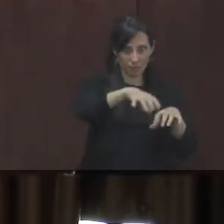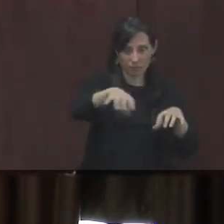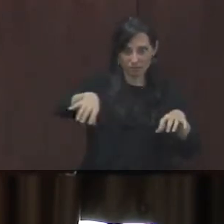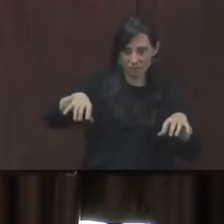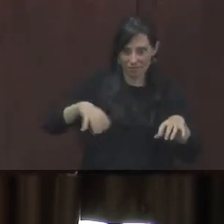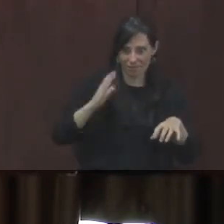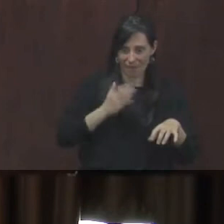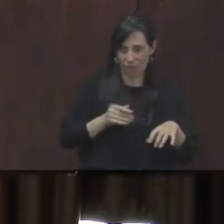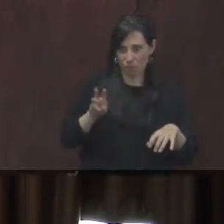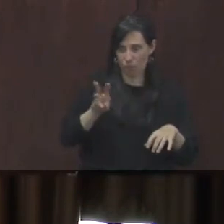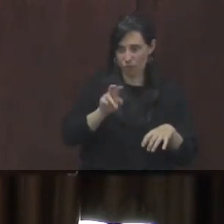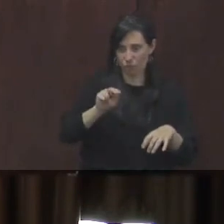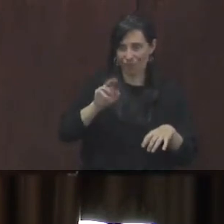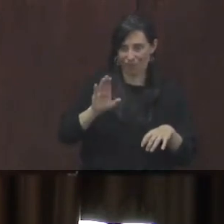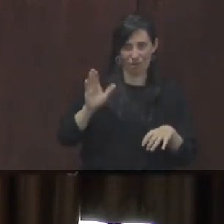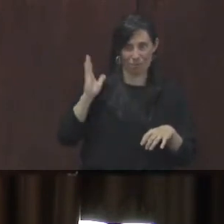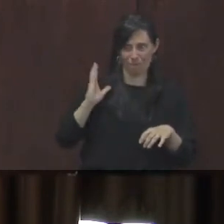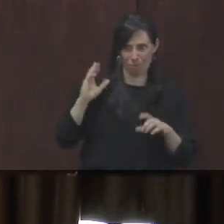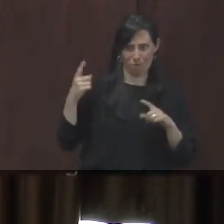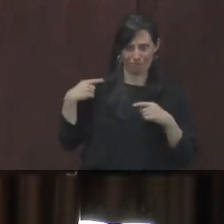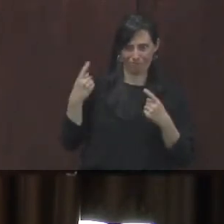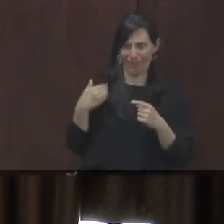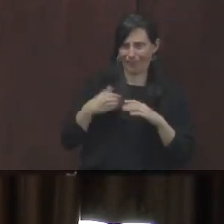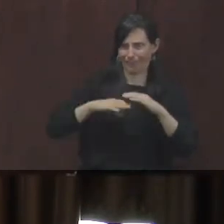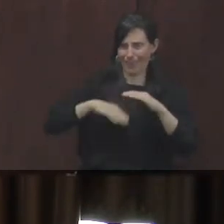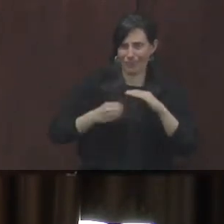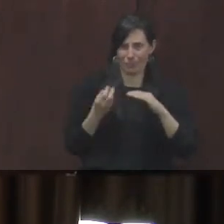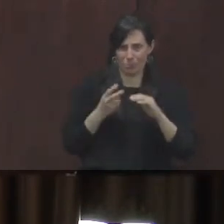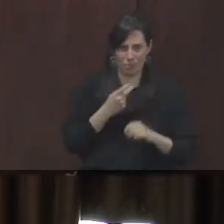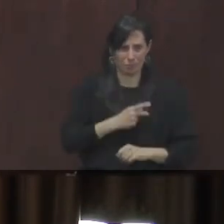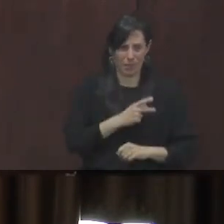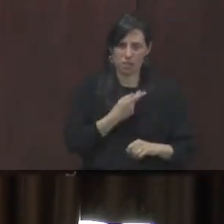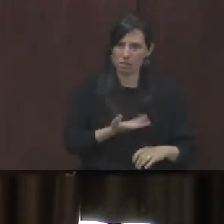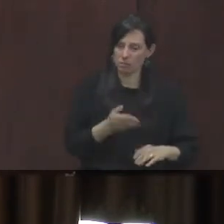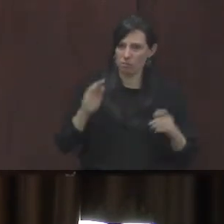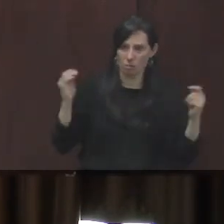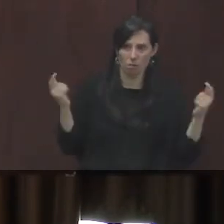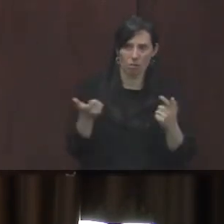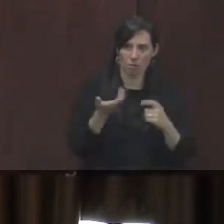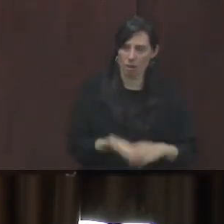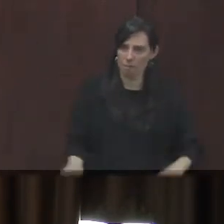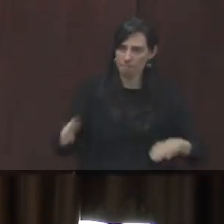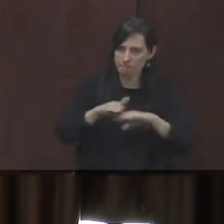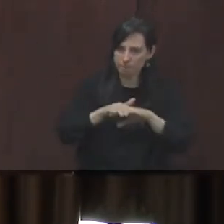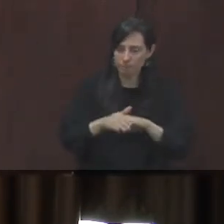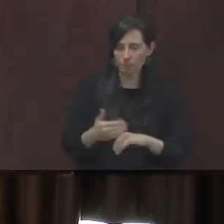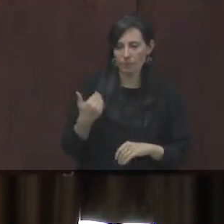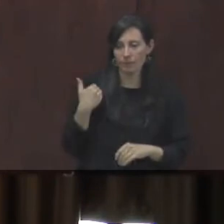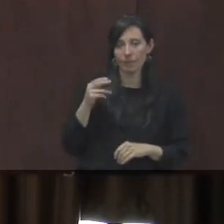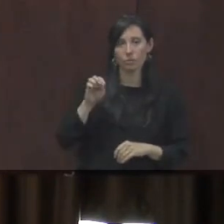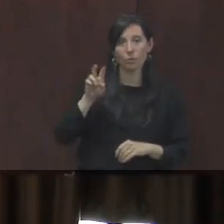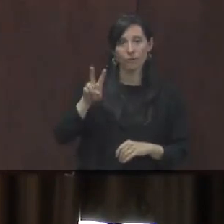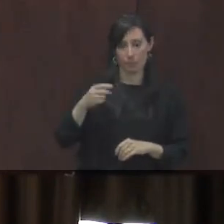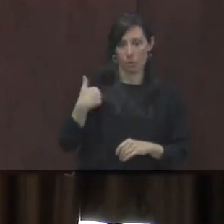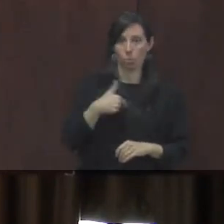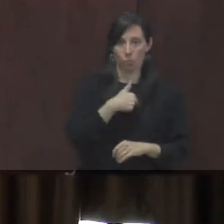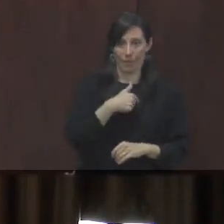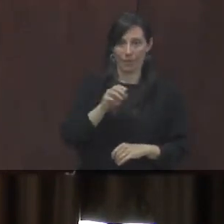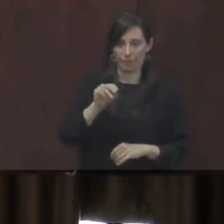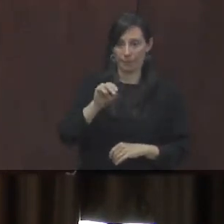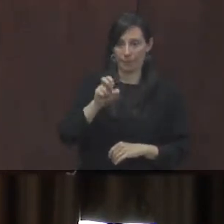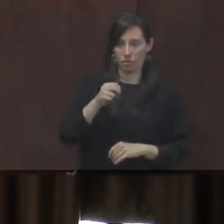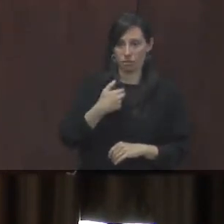a dozen patients for most of last year. In November of this past year, we had 40 patients in our